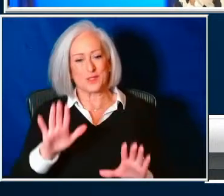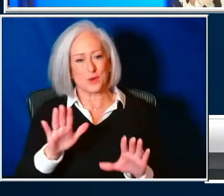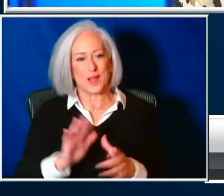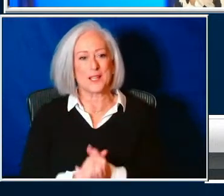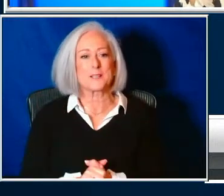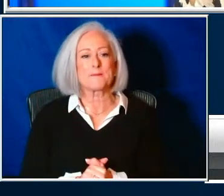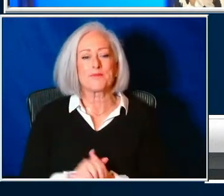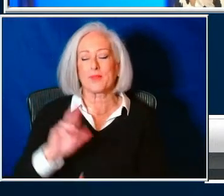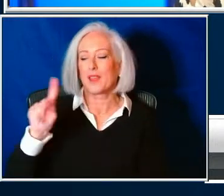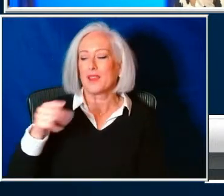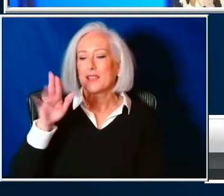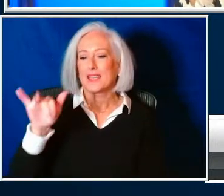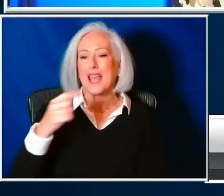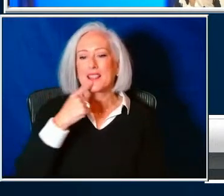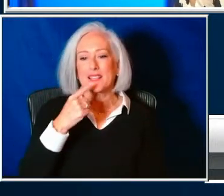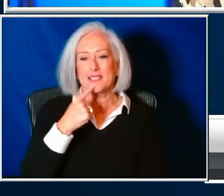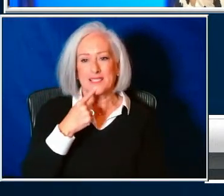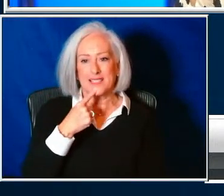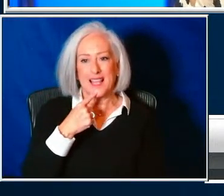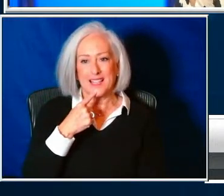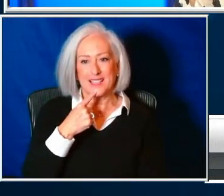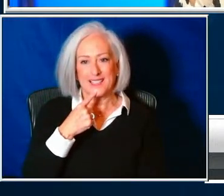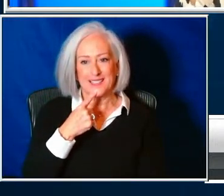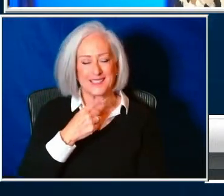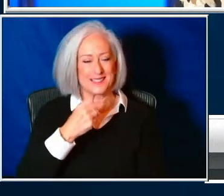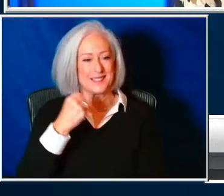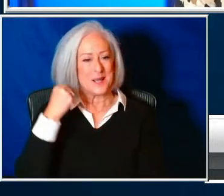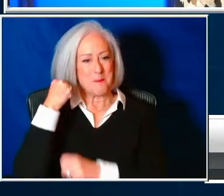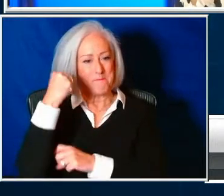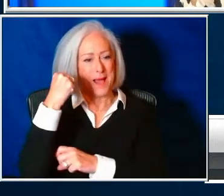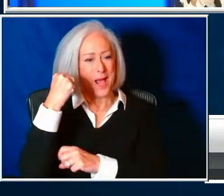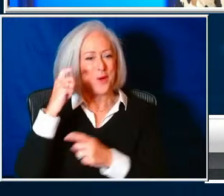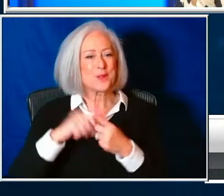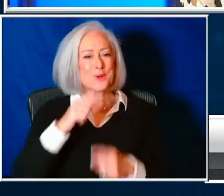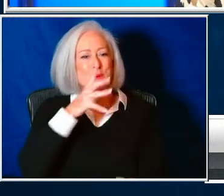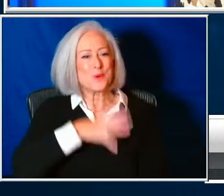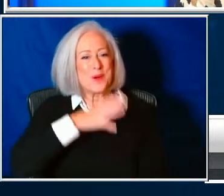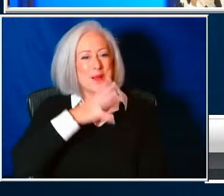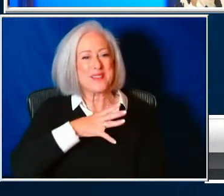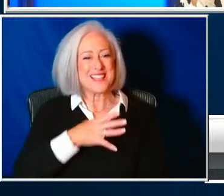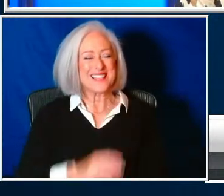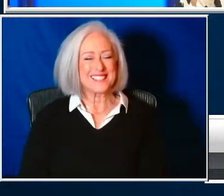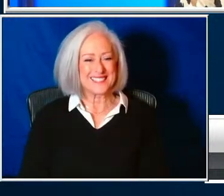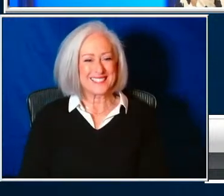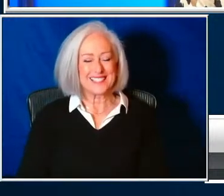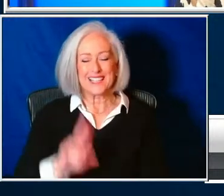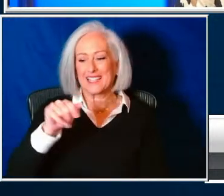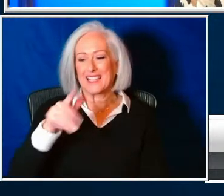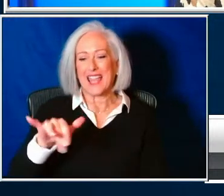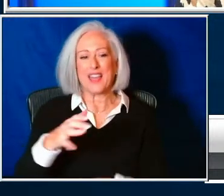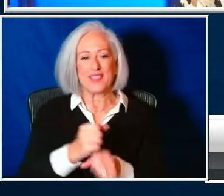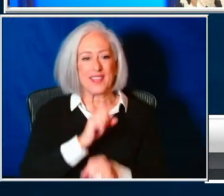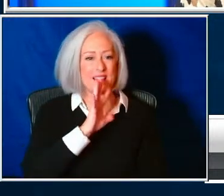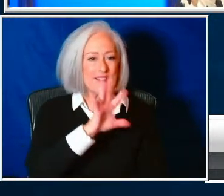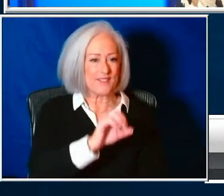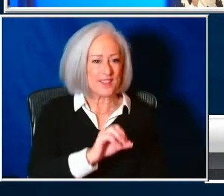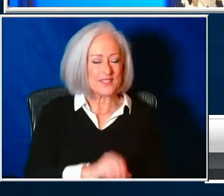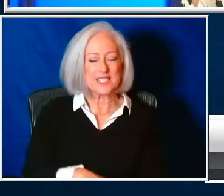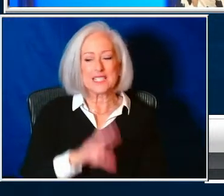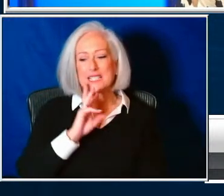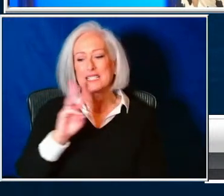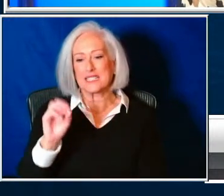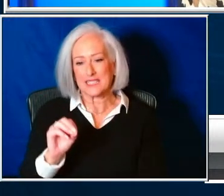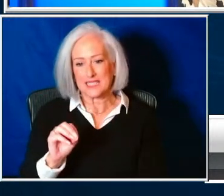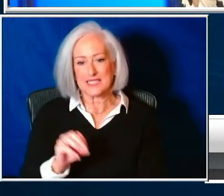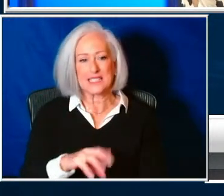Kathy says she got her first power cardio. to the sisterhood. Right, it is. Kathy got her first one at 50, then 60, then 65. She's still less